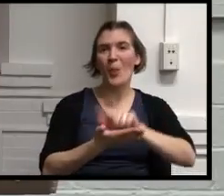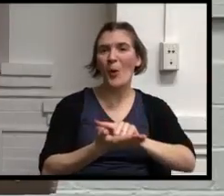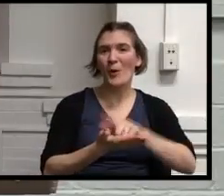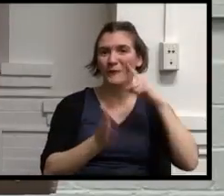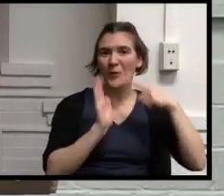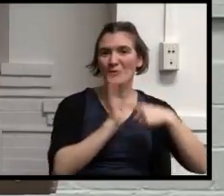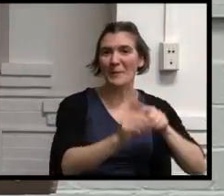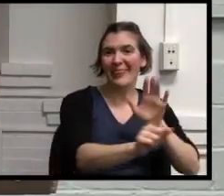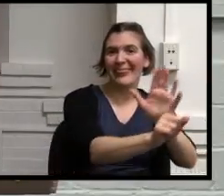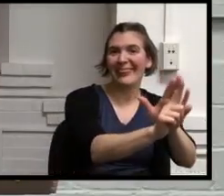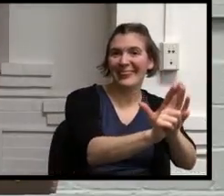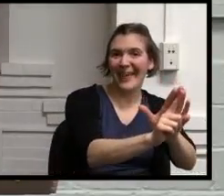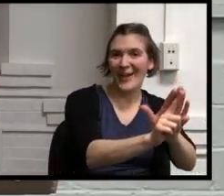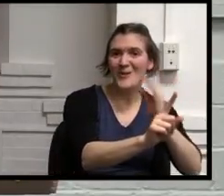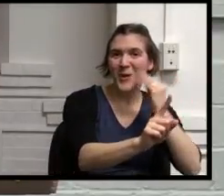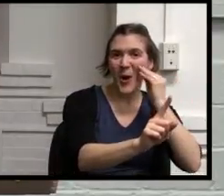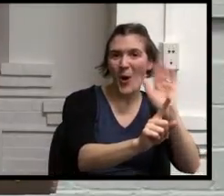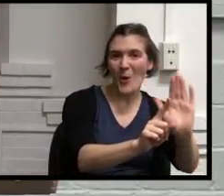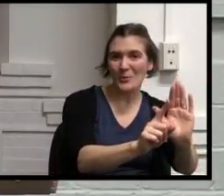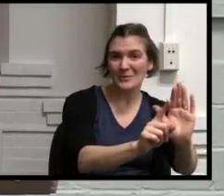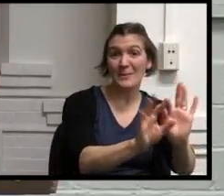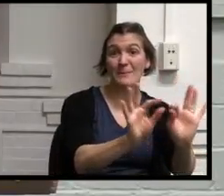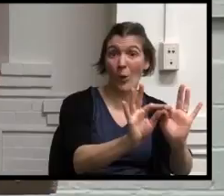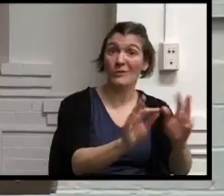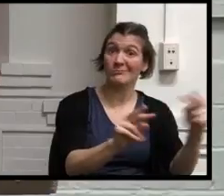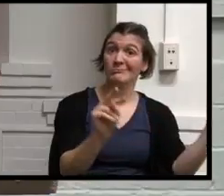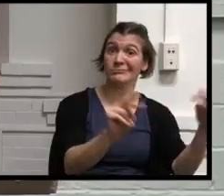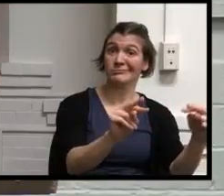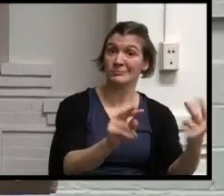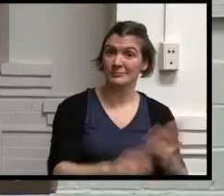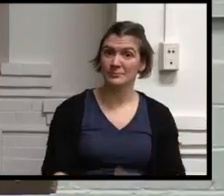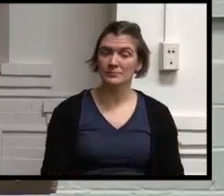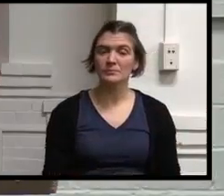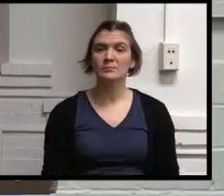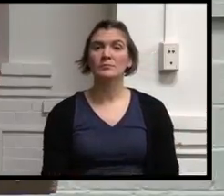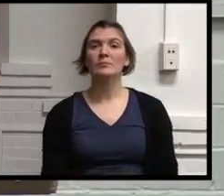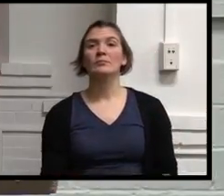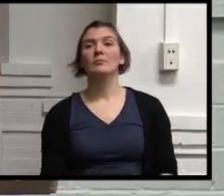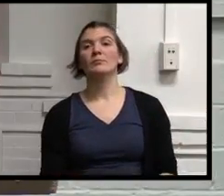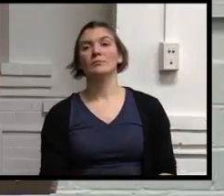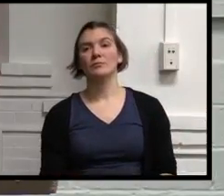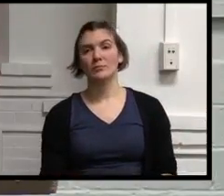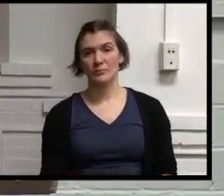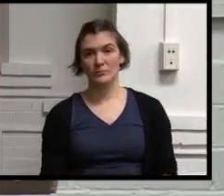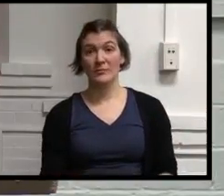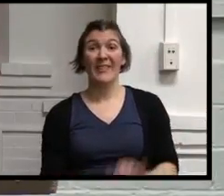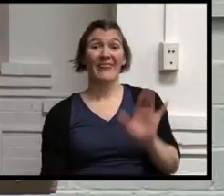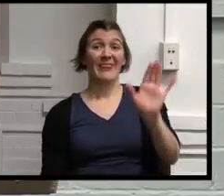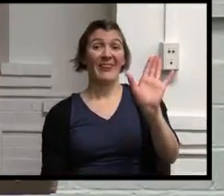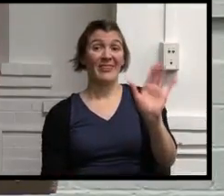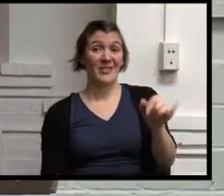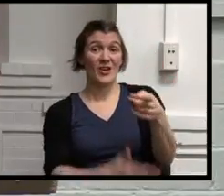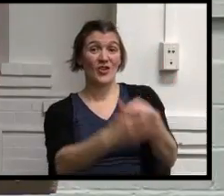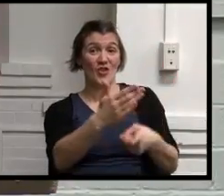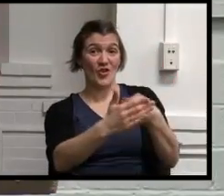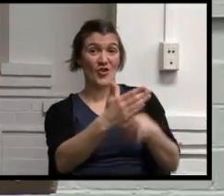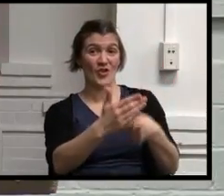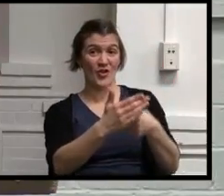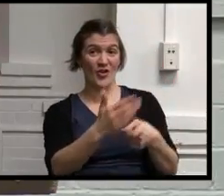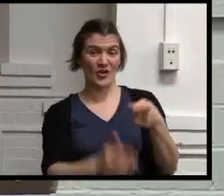represent the interests of Tri-Park Cooperative in the master plan process. And that shows a line item